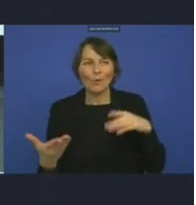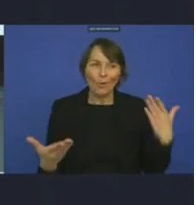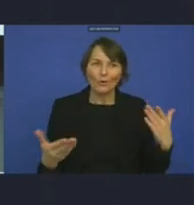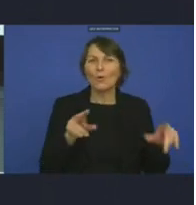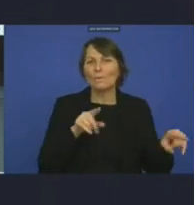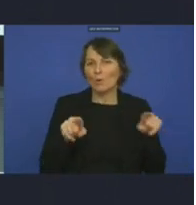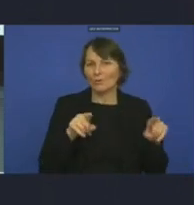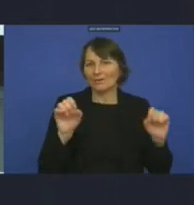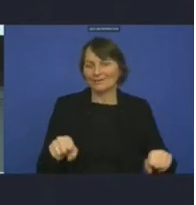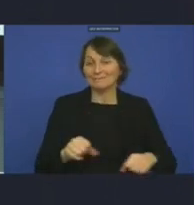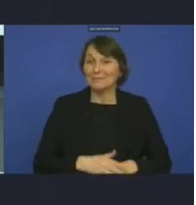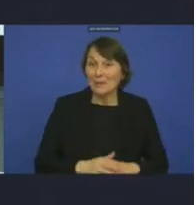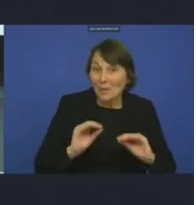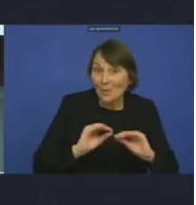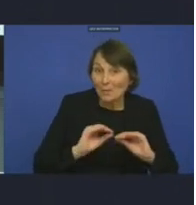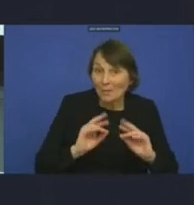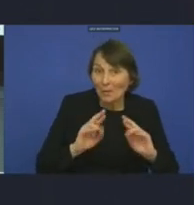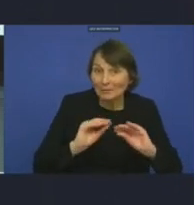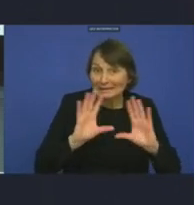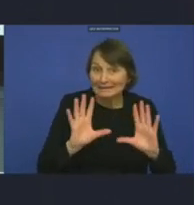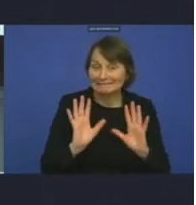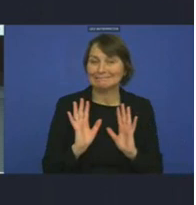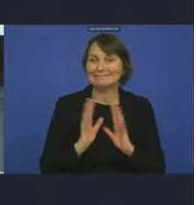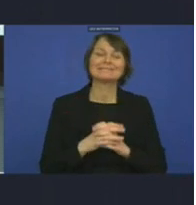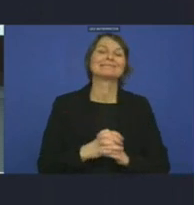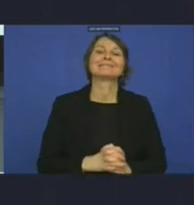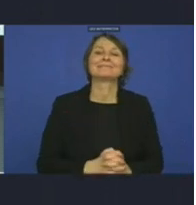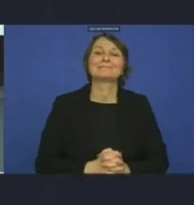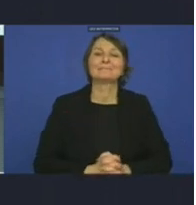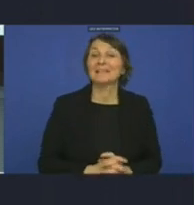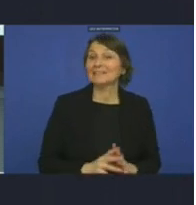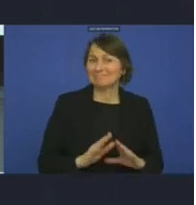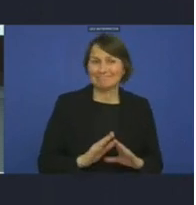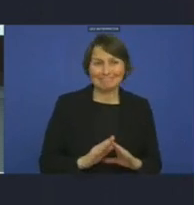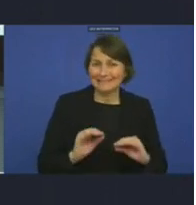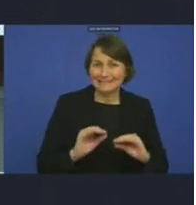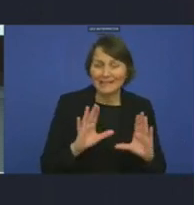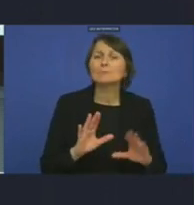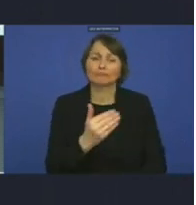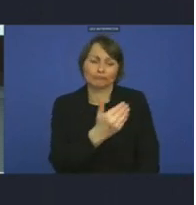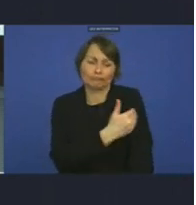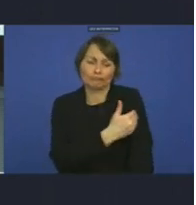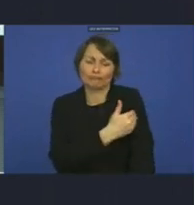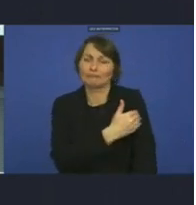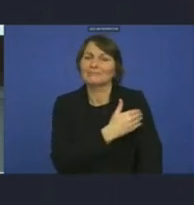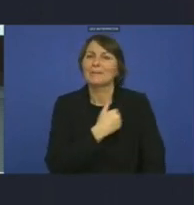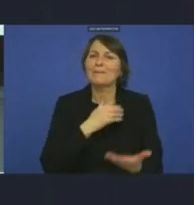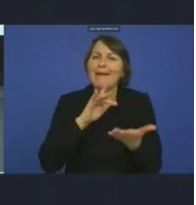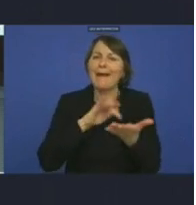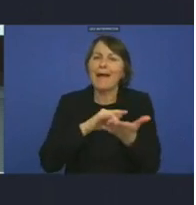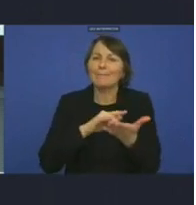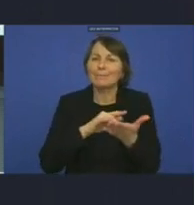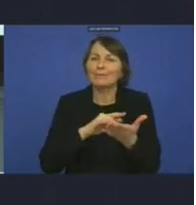these few minutes clarify it. If not, I'm on ConnexMe, so you can send me questions and I will try